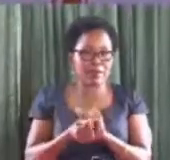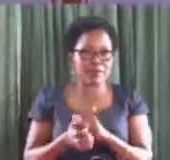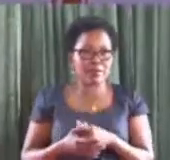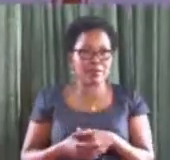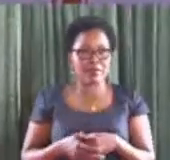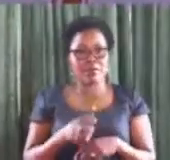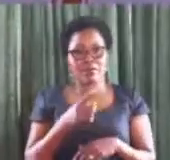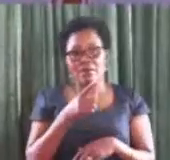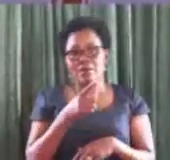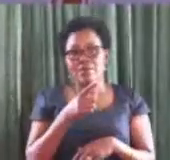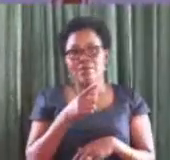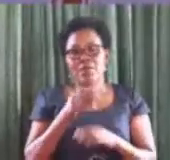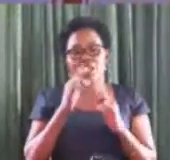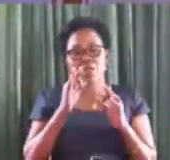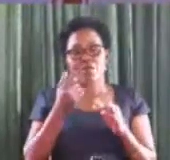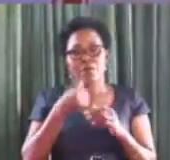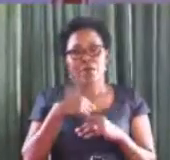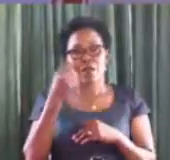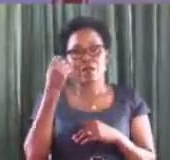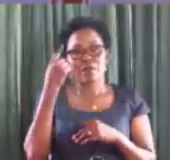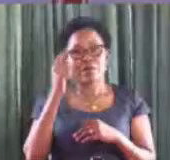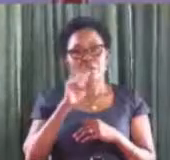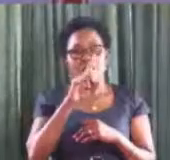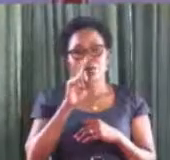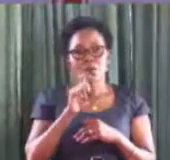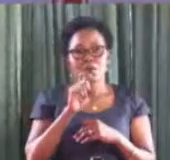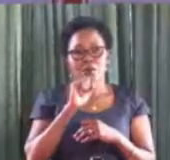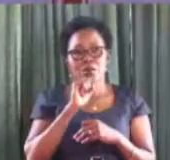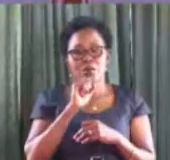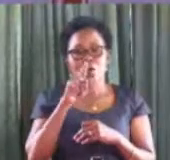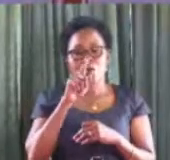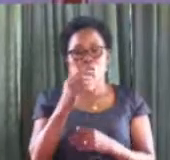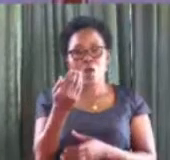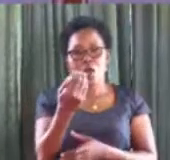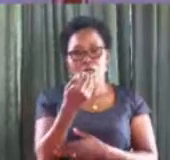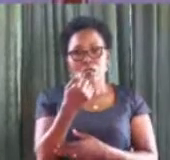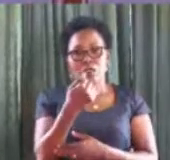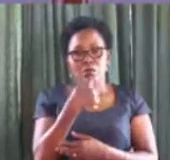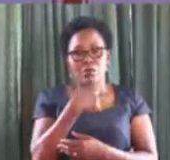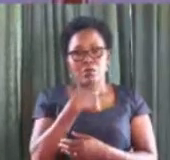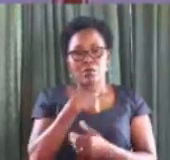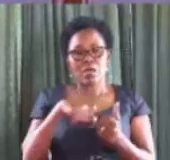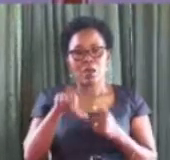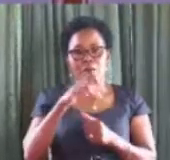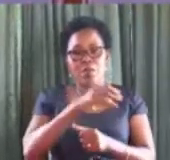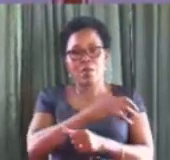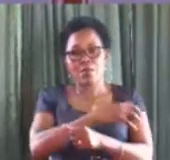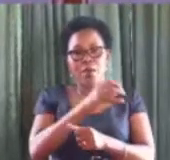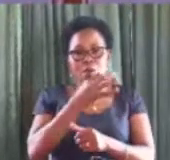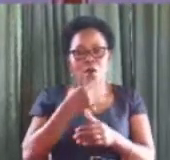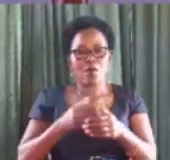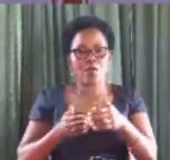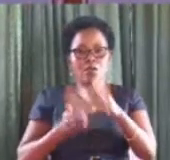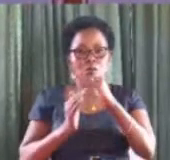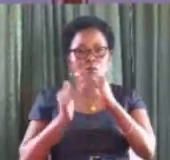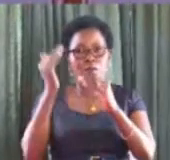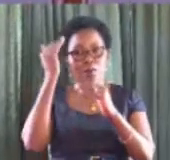My lady, if I understand the question, you're asking about the jurisdiction of the Supreme